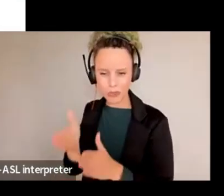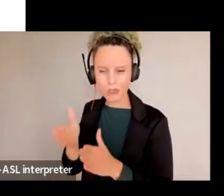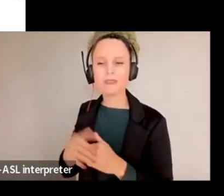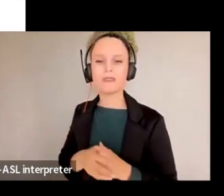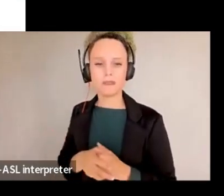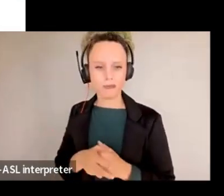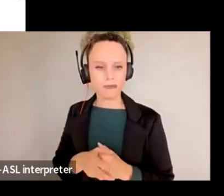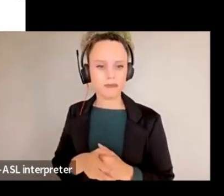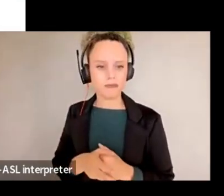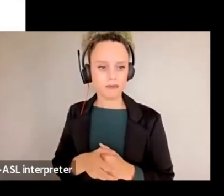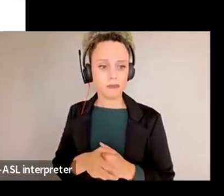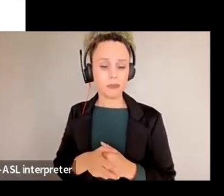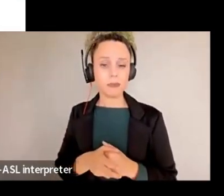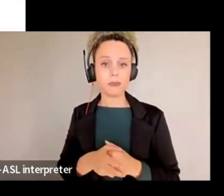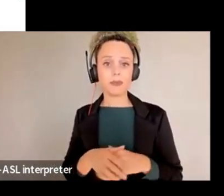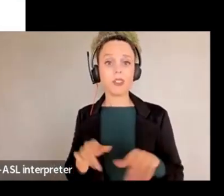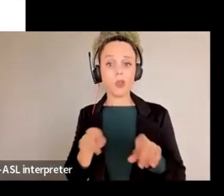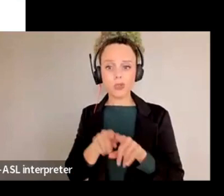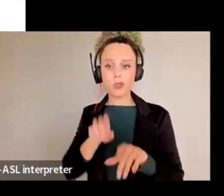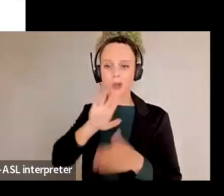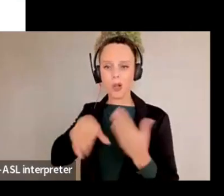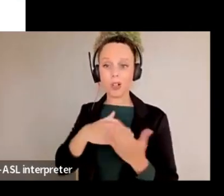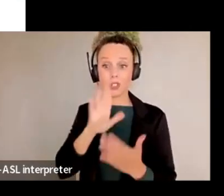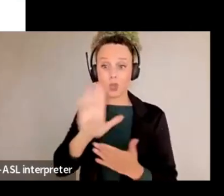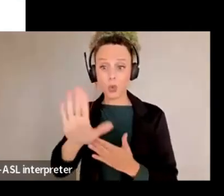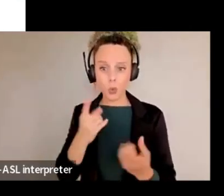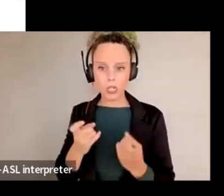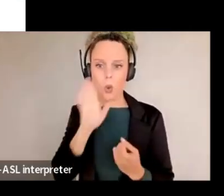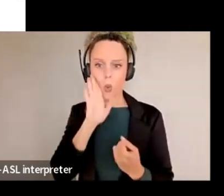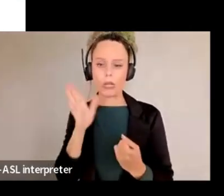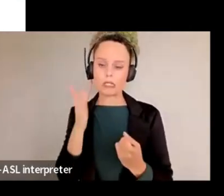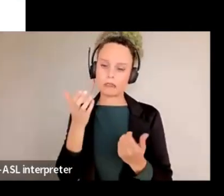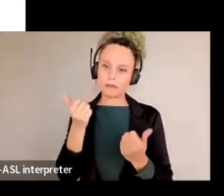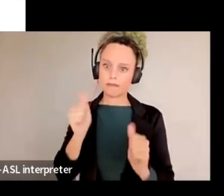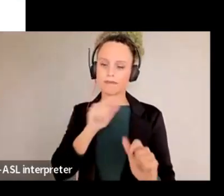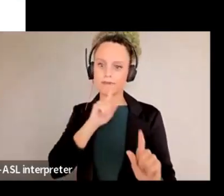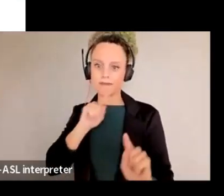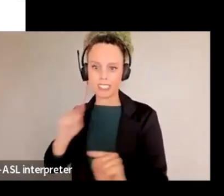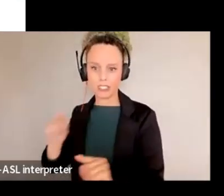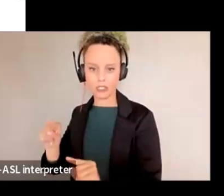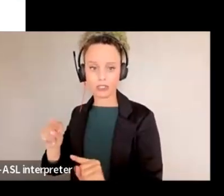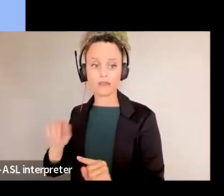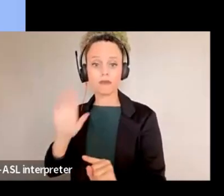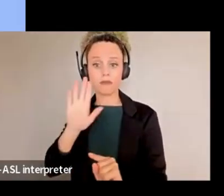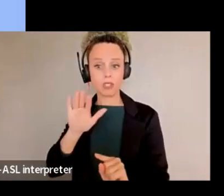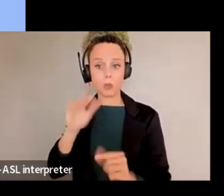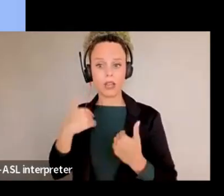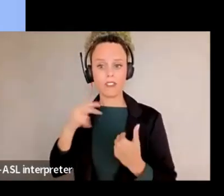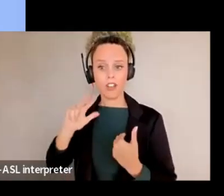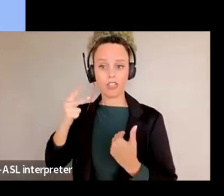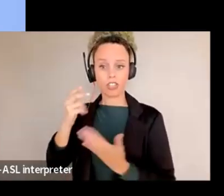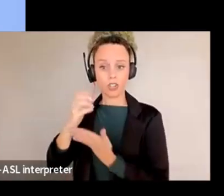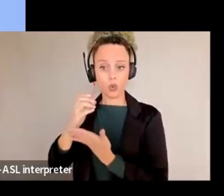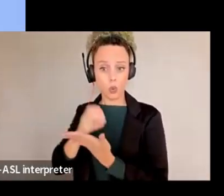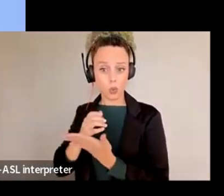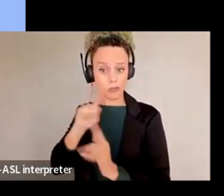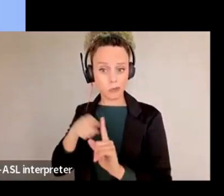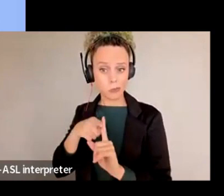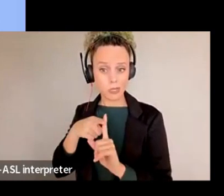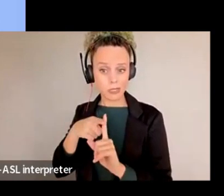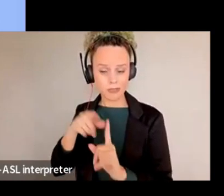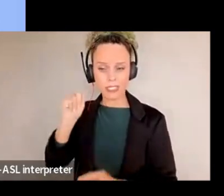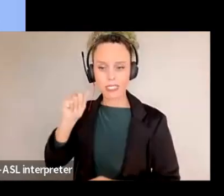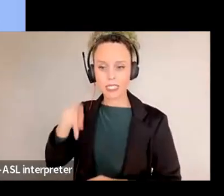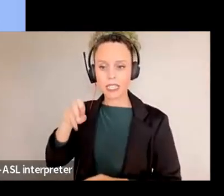Kelly and she will make sure it gets to the right person. And we'll make sure we get all of your questions